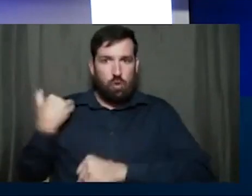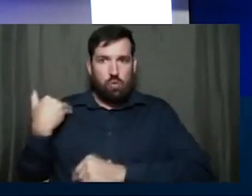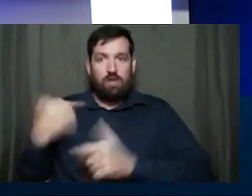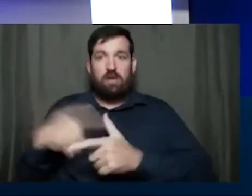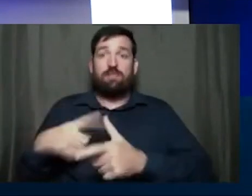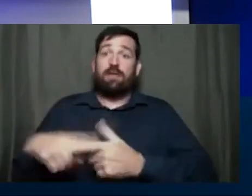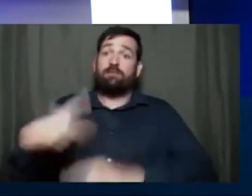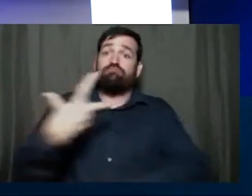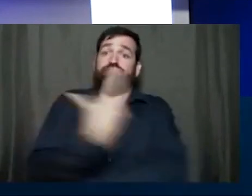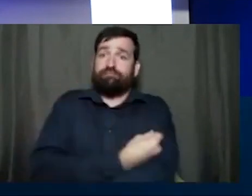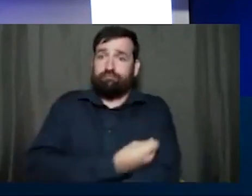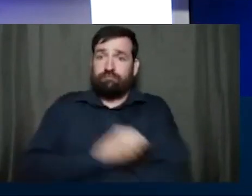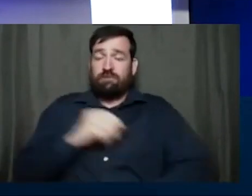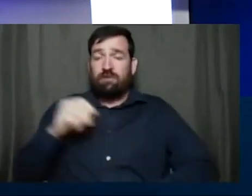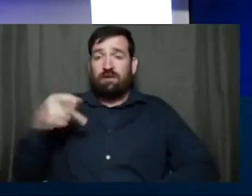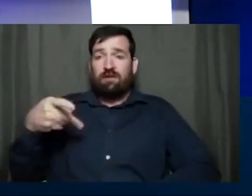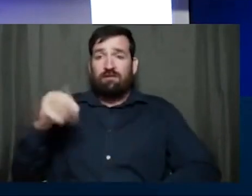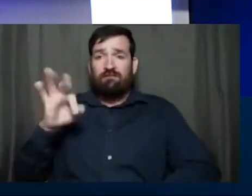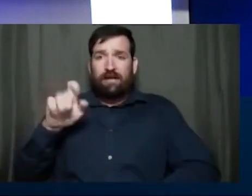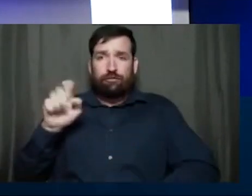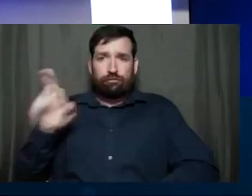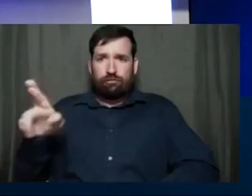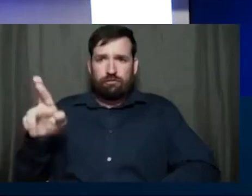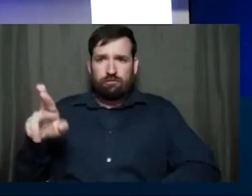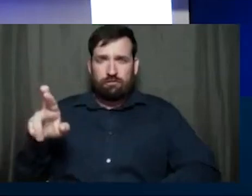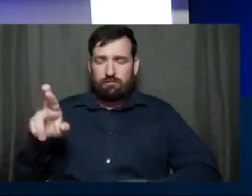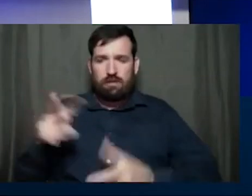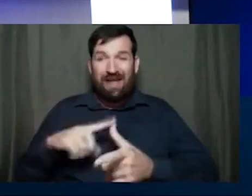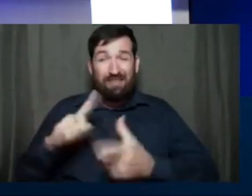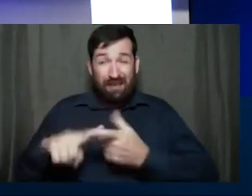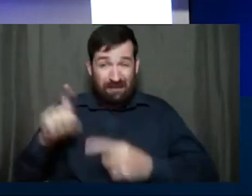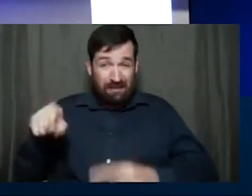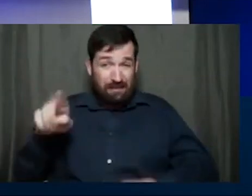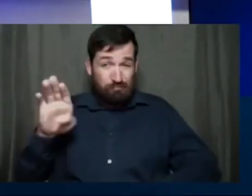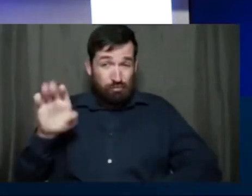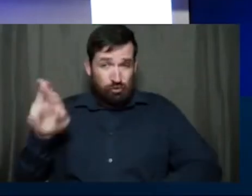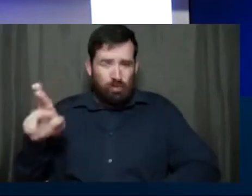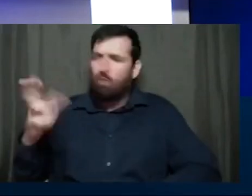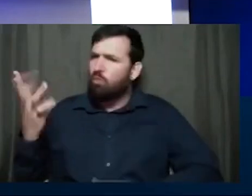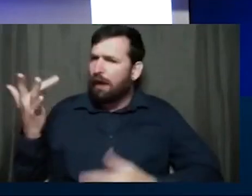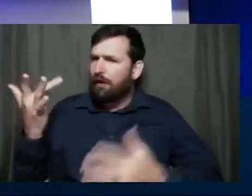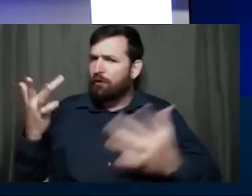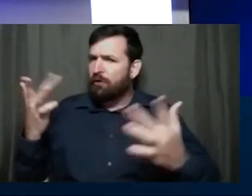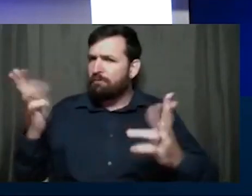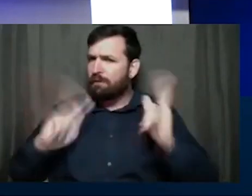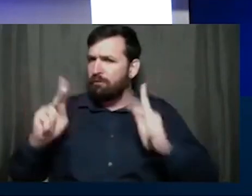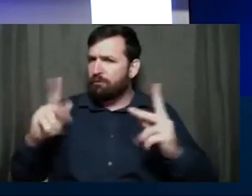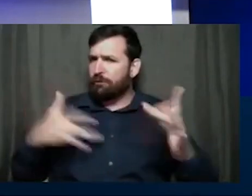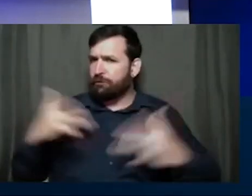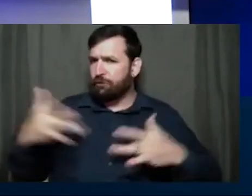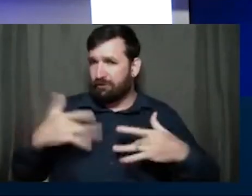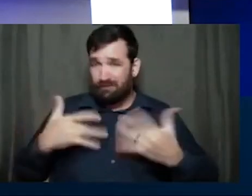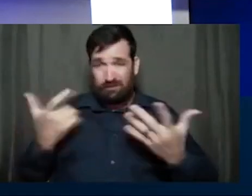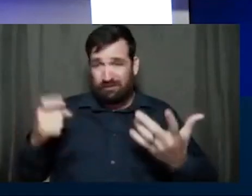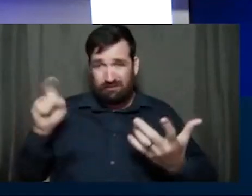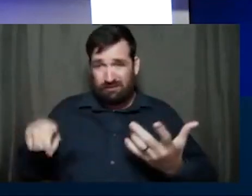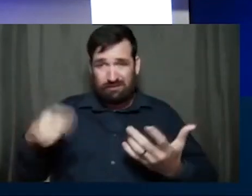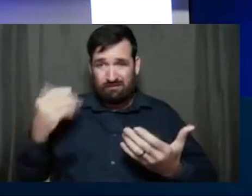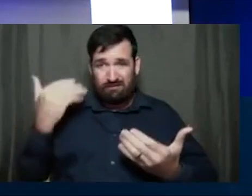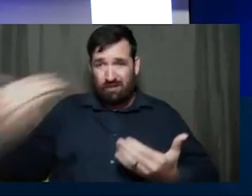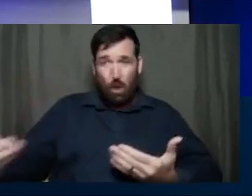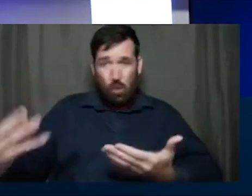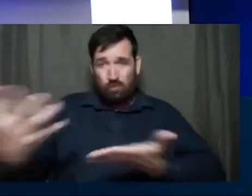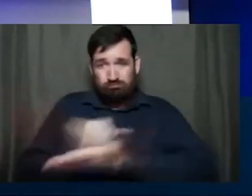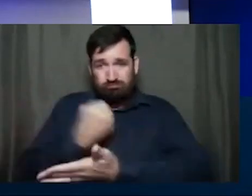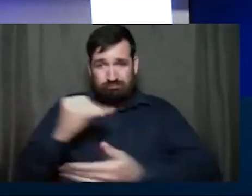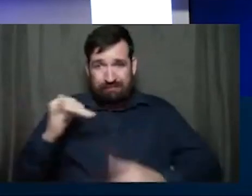a booster? And then my question is, why are people so concerned about whether they need a booster or not? Don't you just go get a booster? Is it